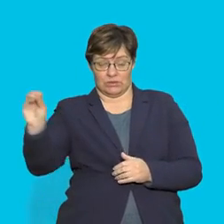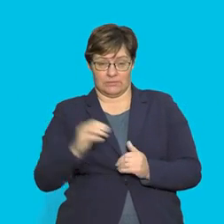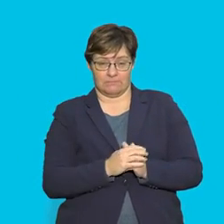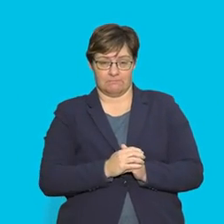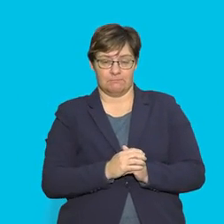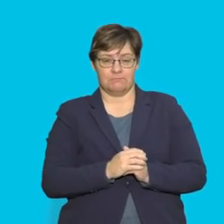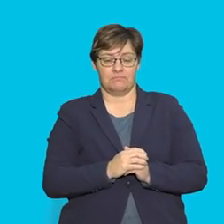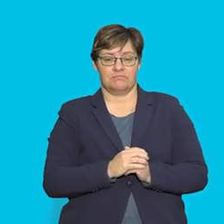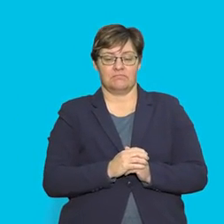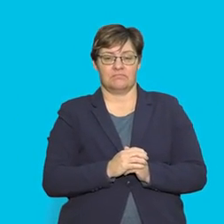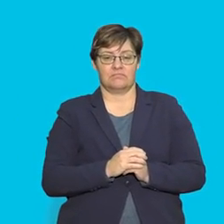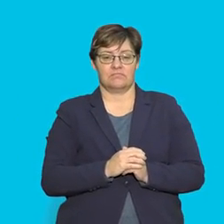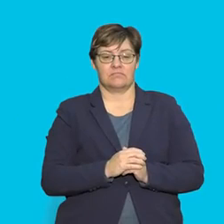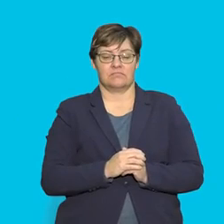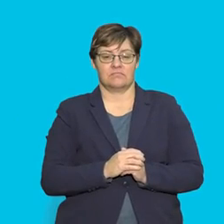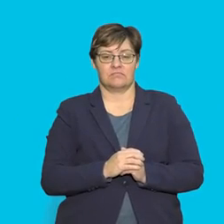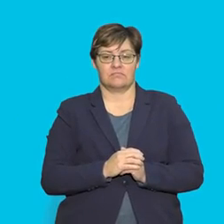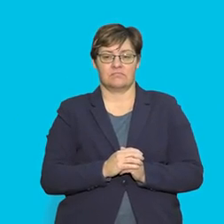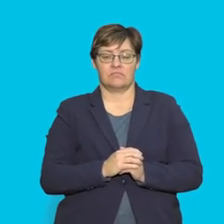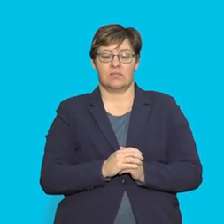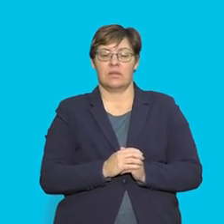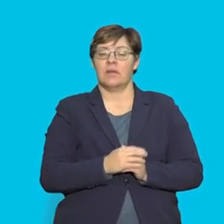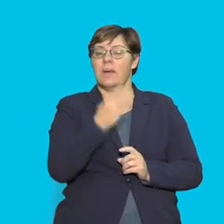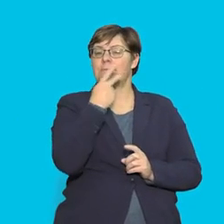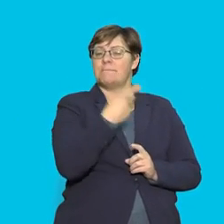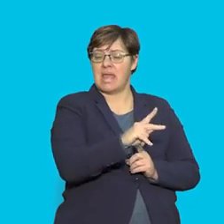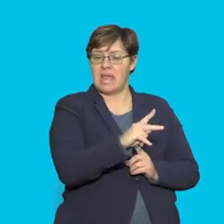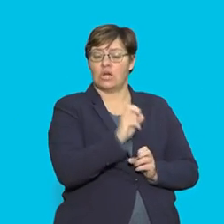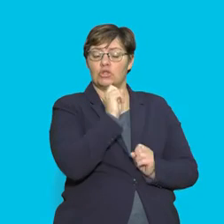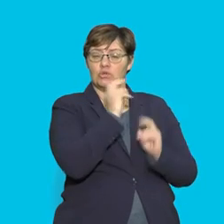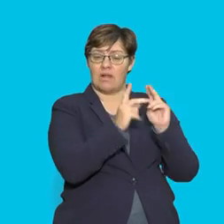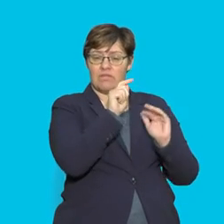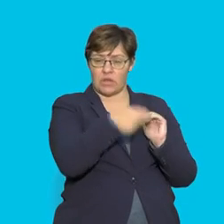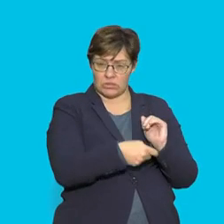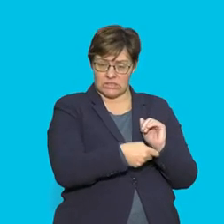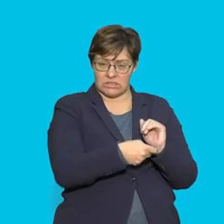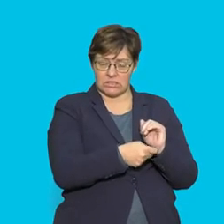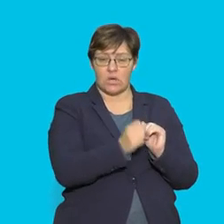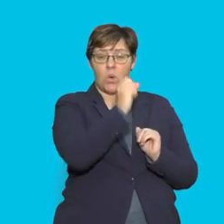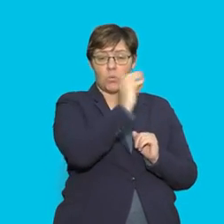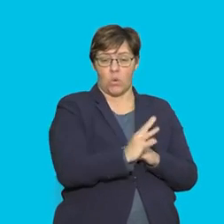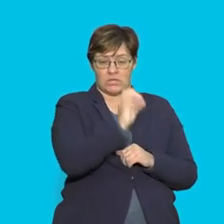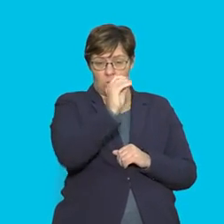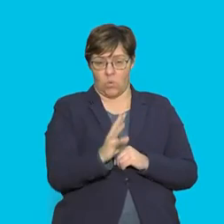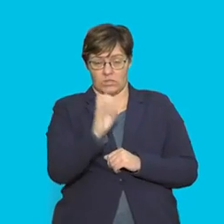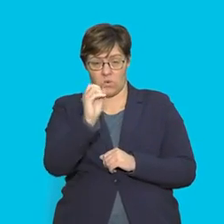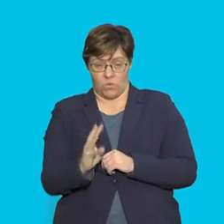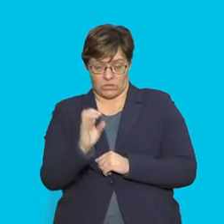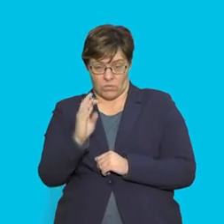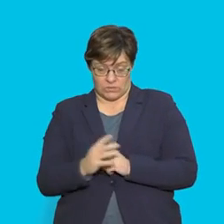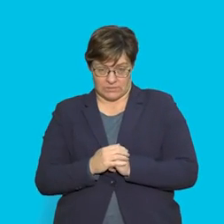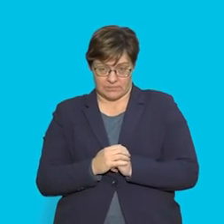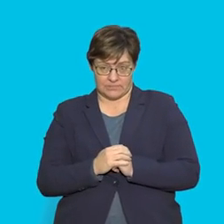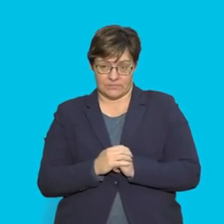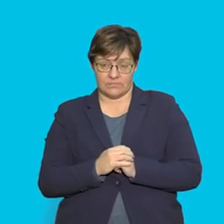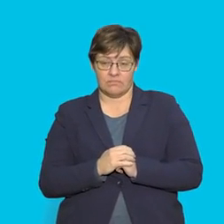right? So there are payments of 12,000 that Selby is making